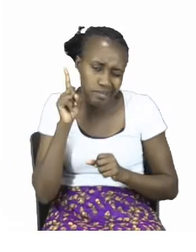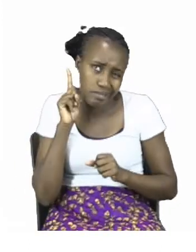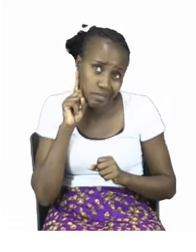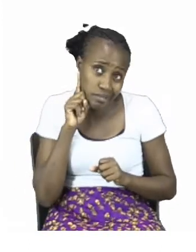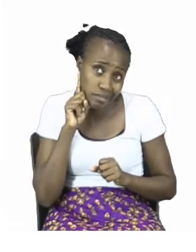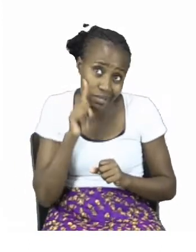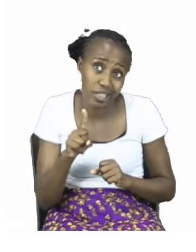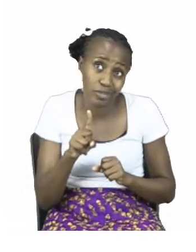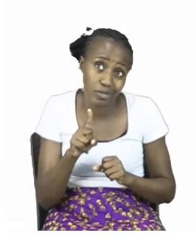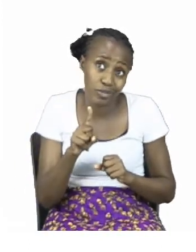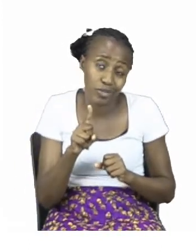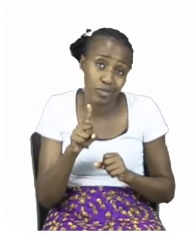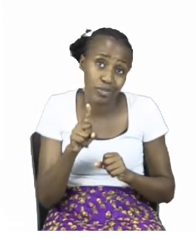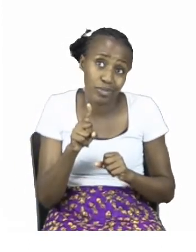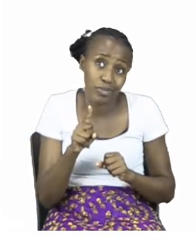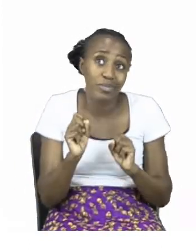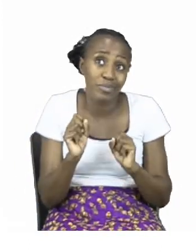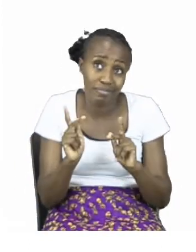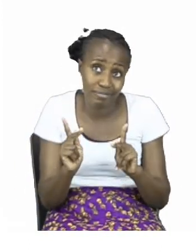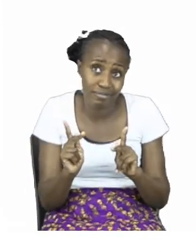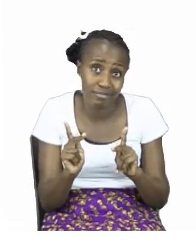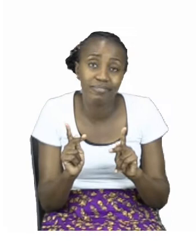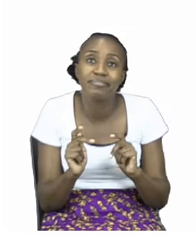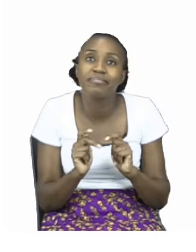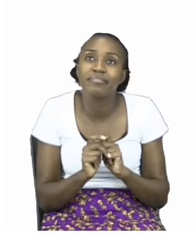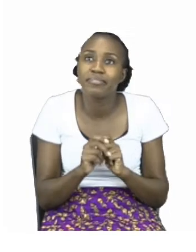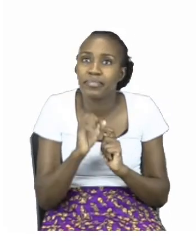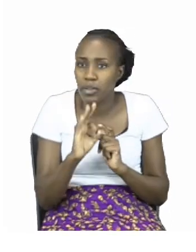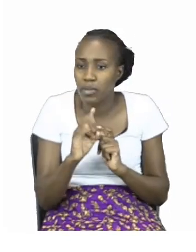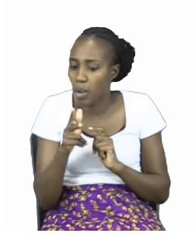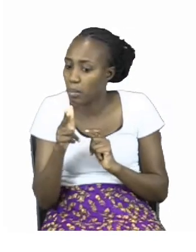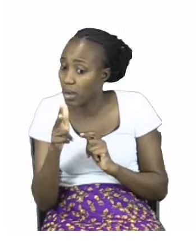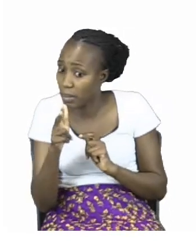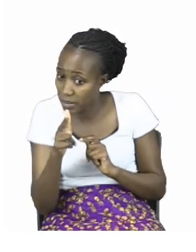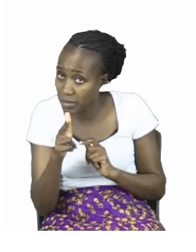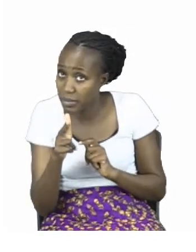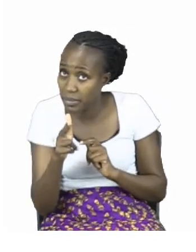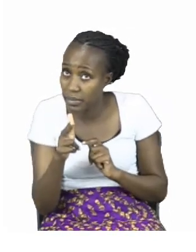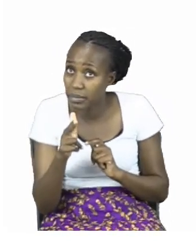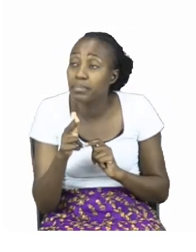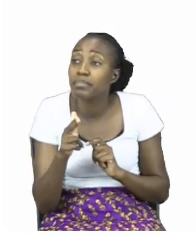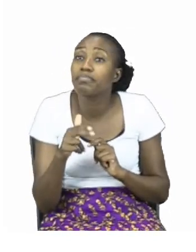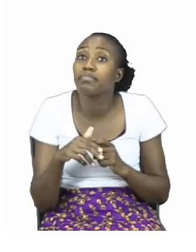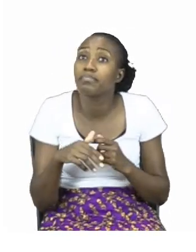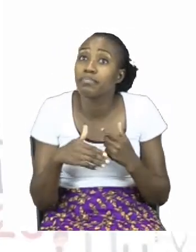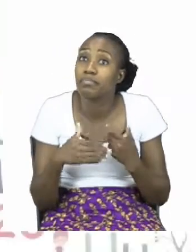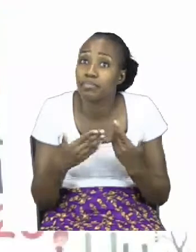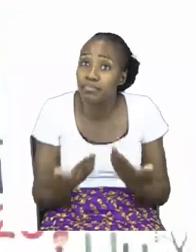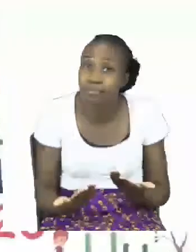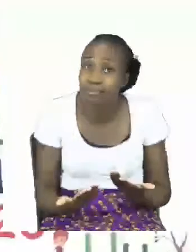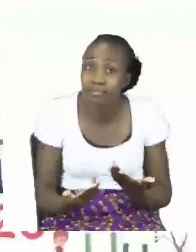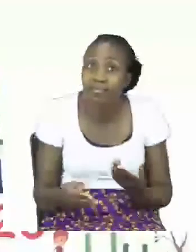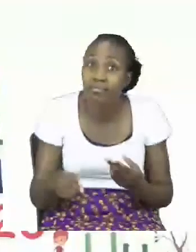a ruler carefully. Now remember, if you're going to cut any of your collage material, you need to use a